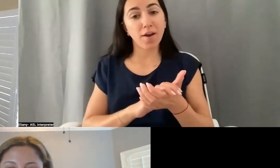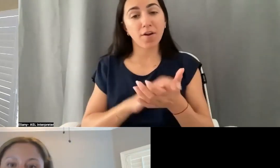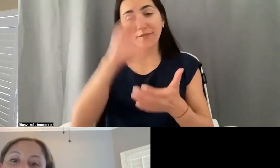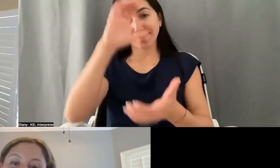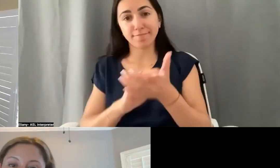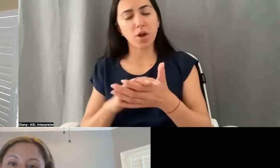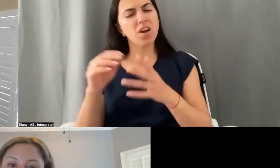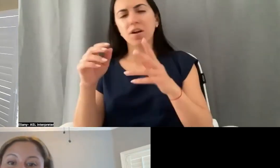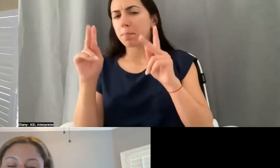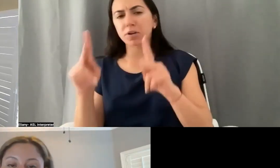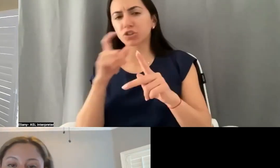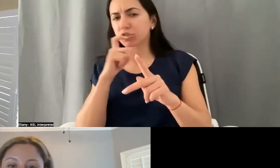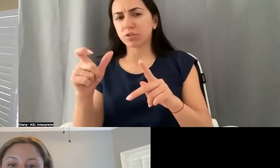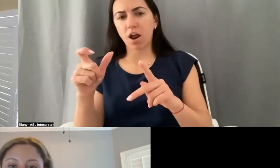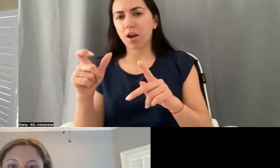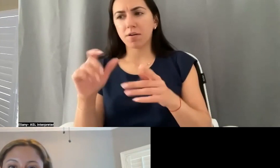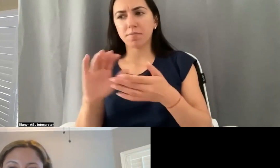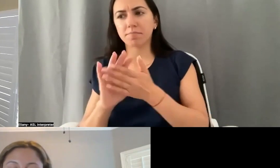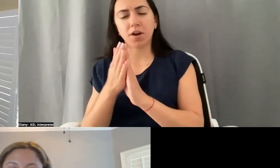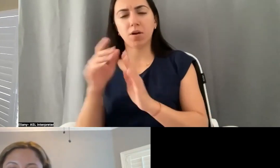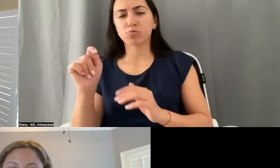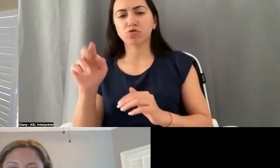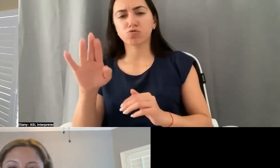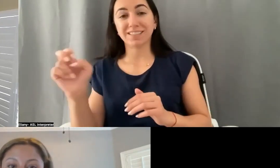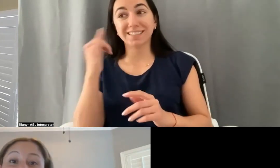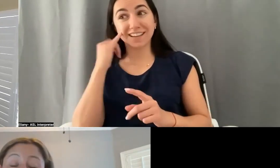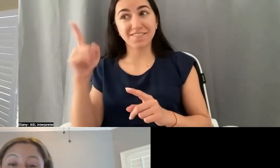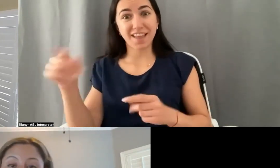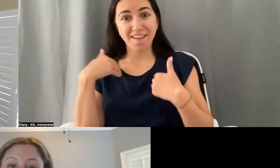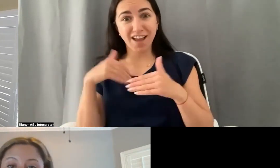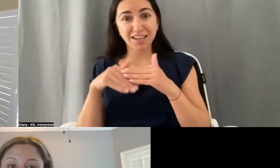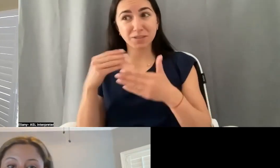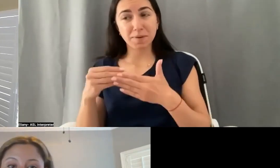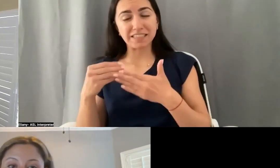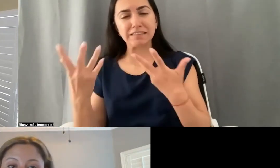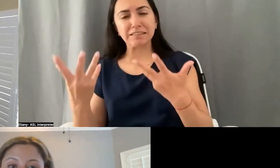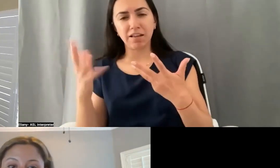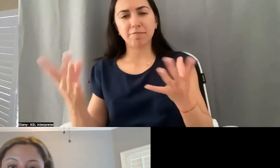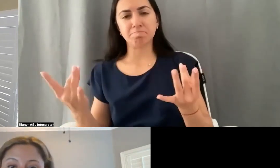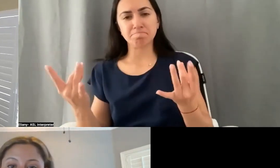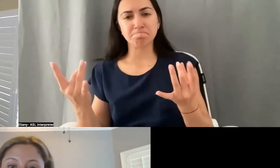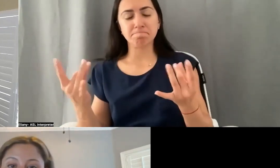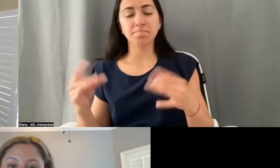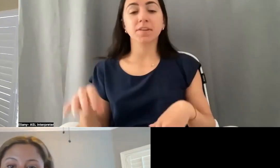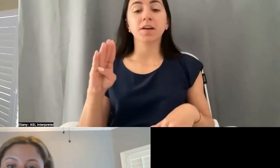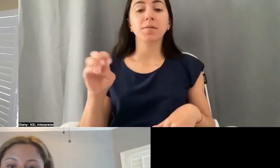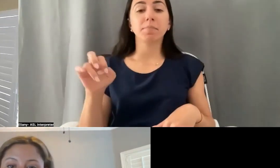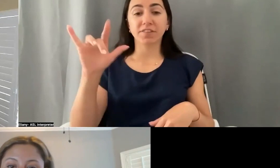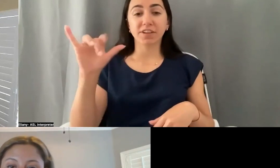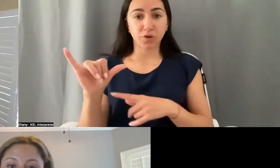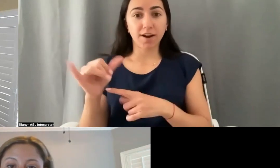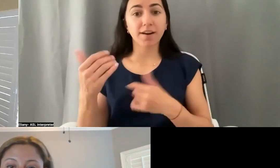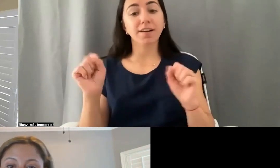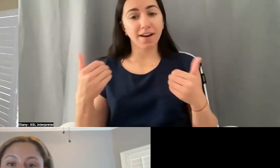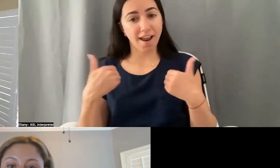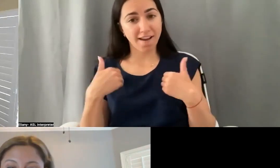be the trustee either, because them having access could cause a problem. The ABLE account, is different. A beneficiary can have control